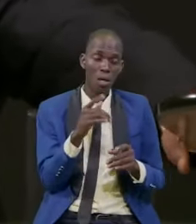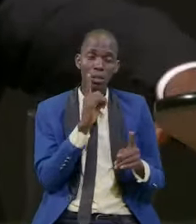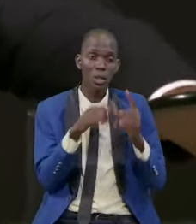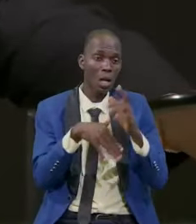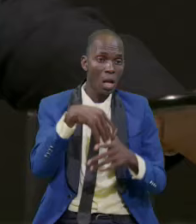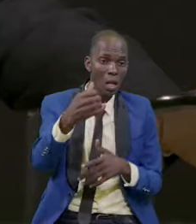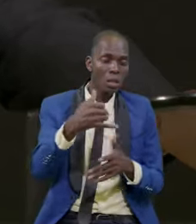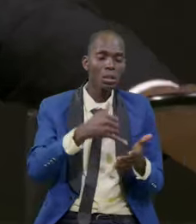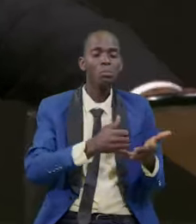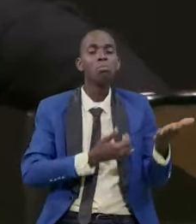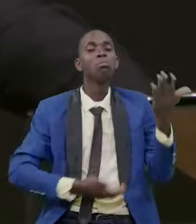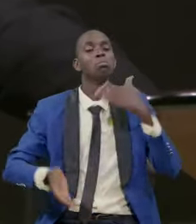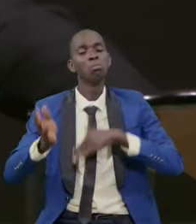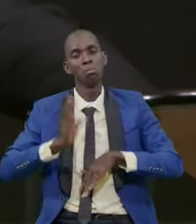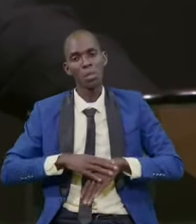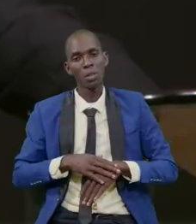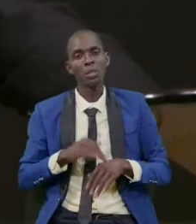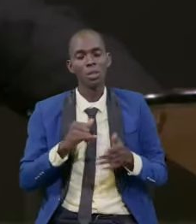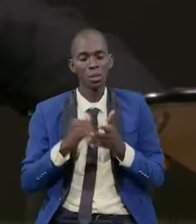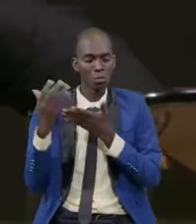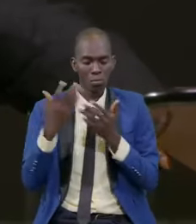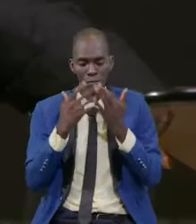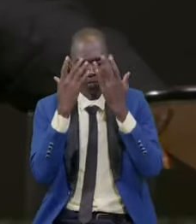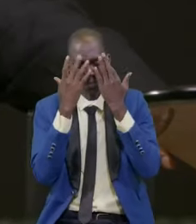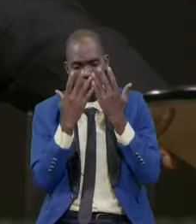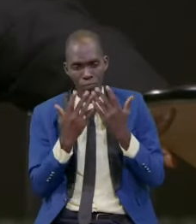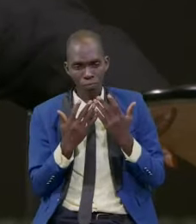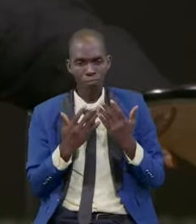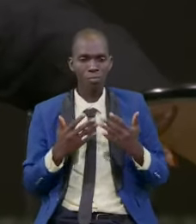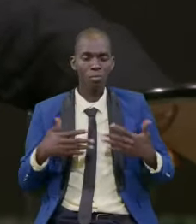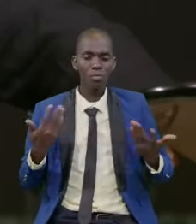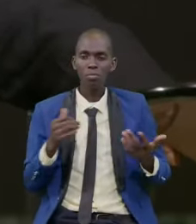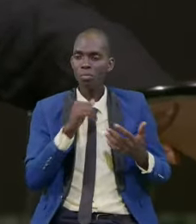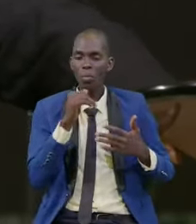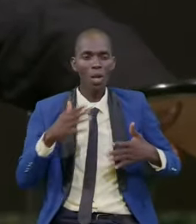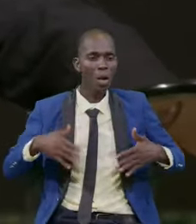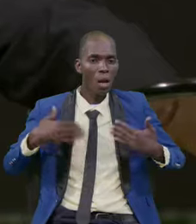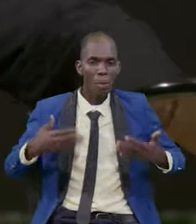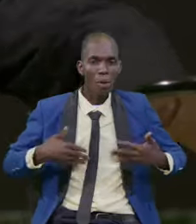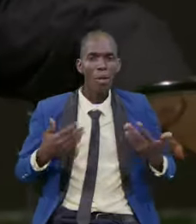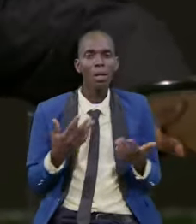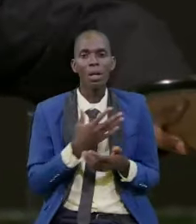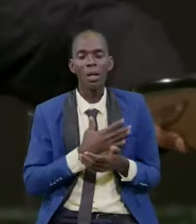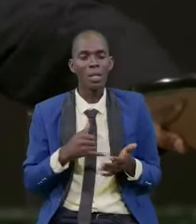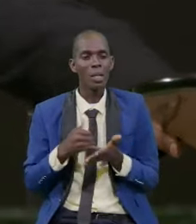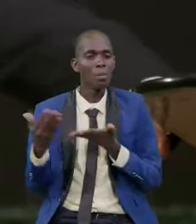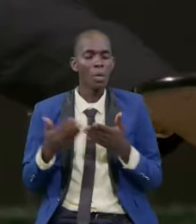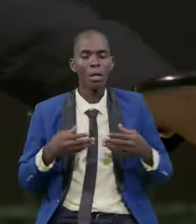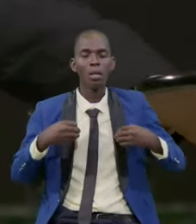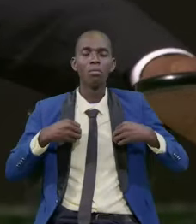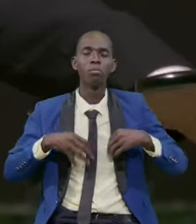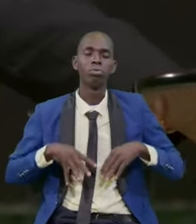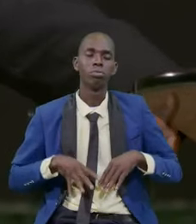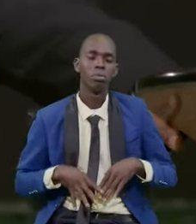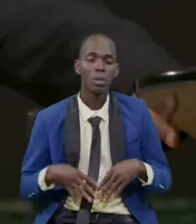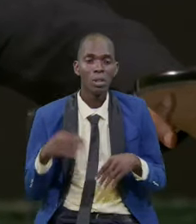bring sadness, you bring sorrow, you bring unhappiness, and you bring depression in the